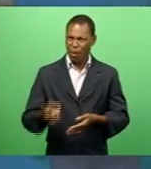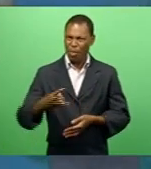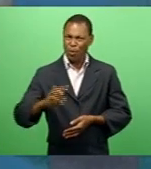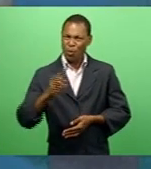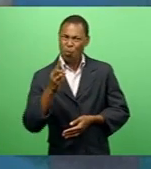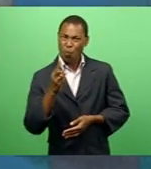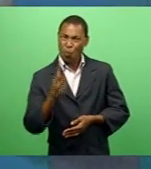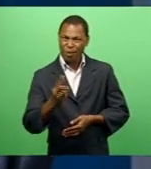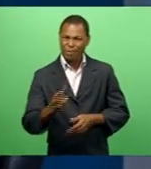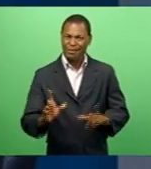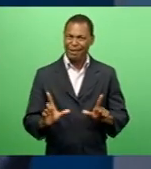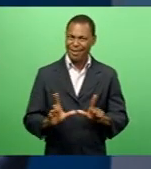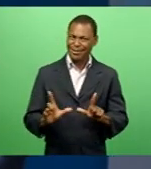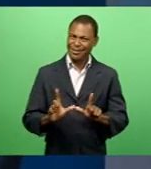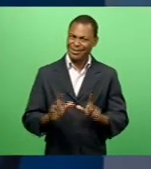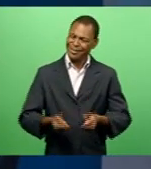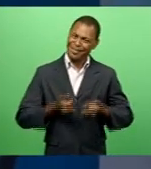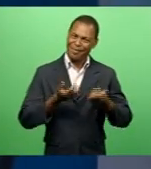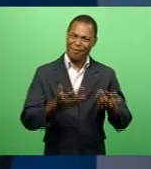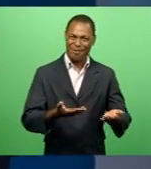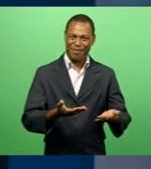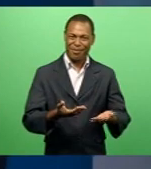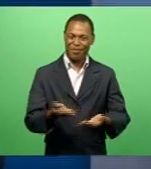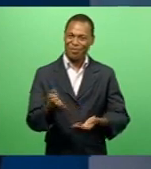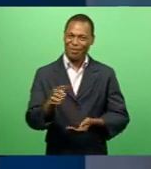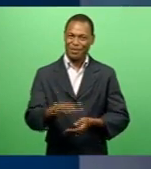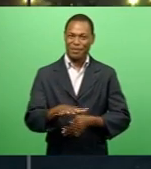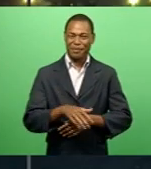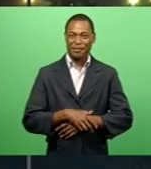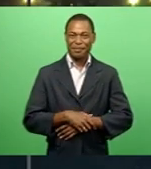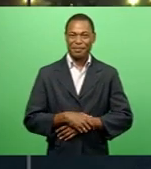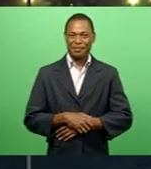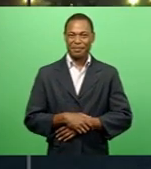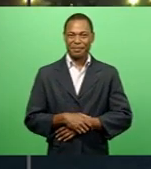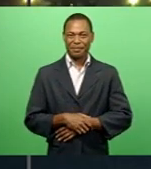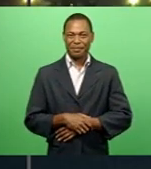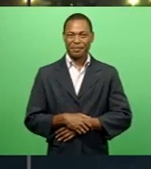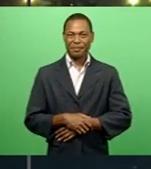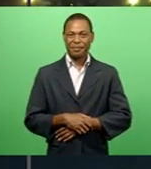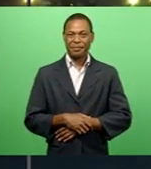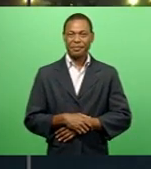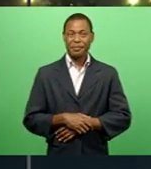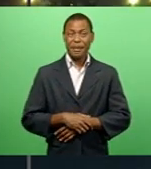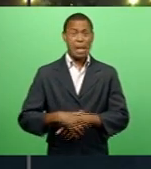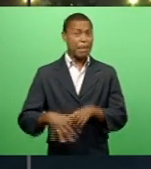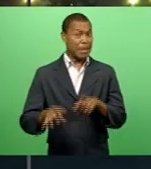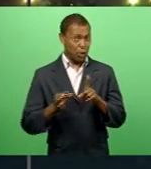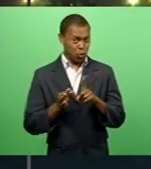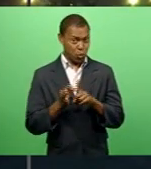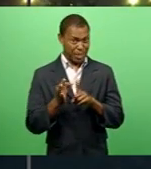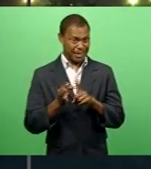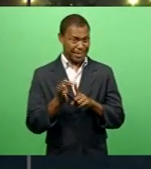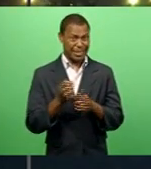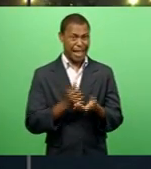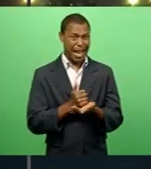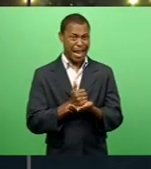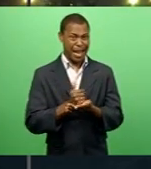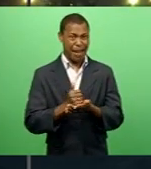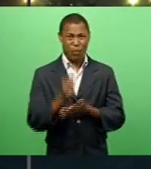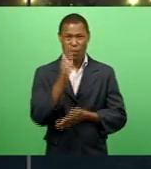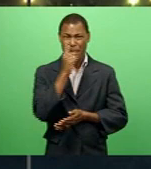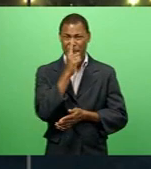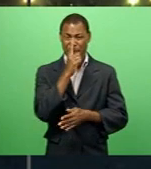prospecting licenses. Pranita Prakash, FBC News. There has been an increase in the number of people